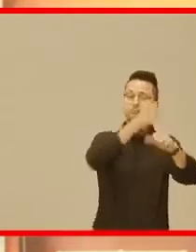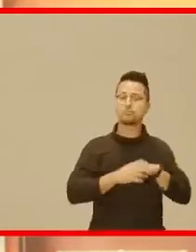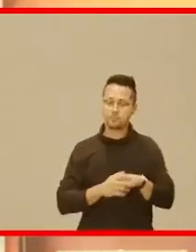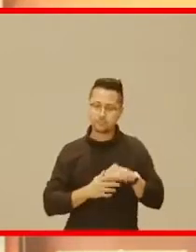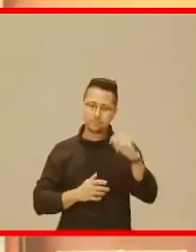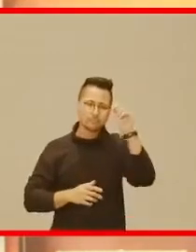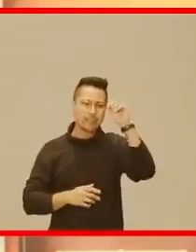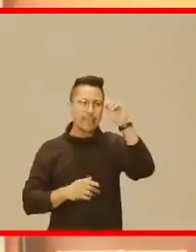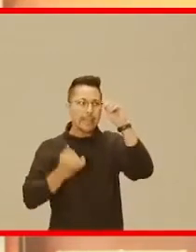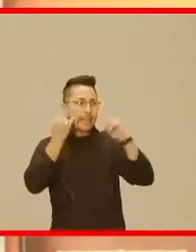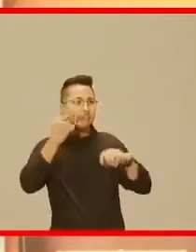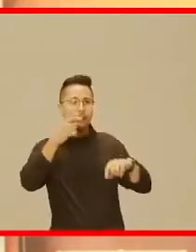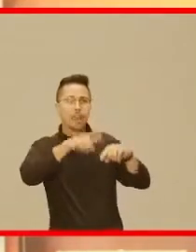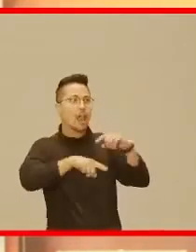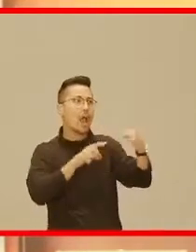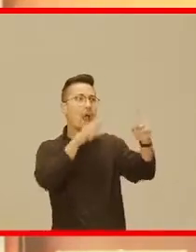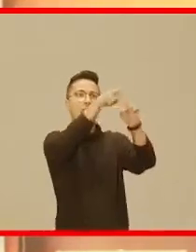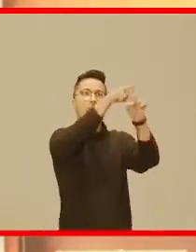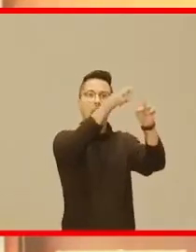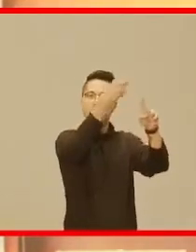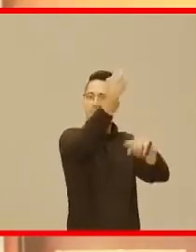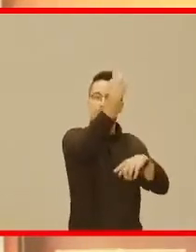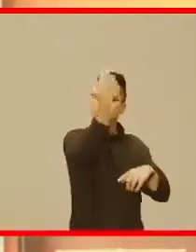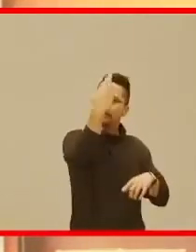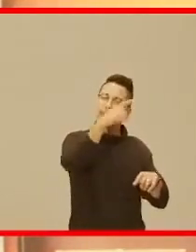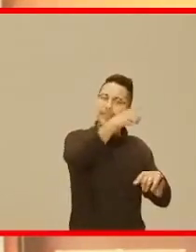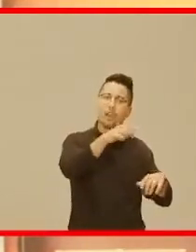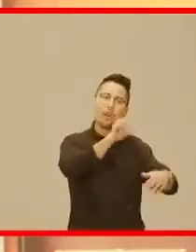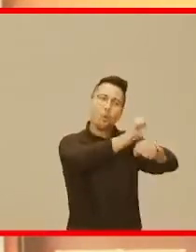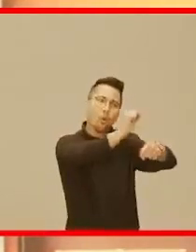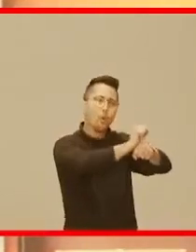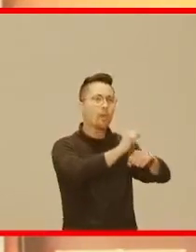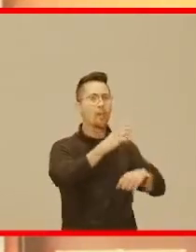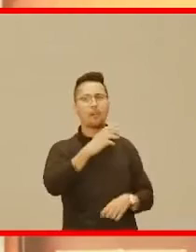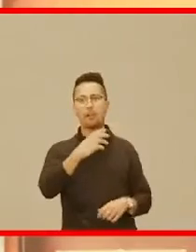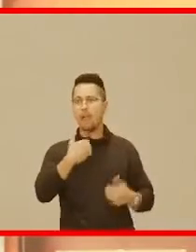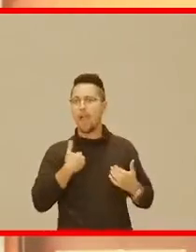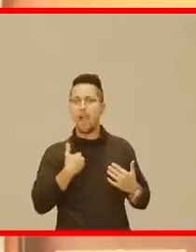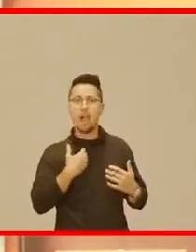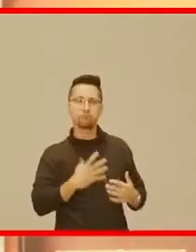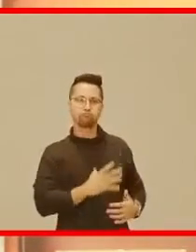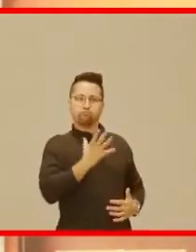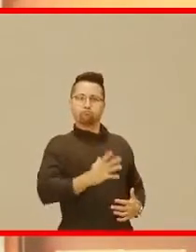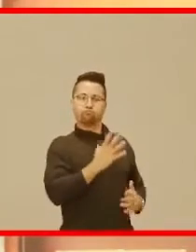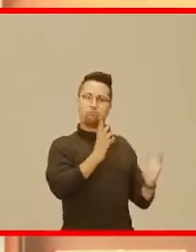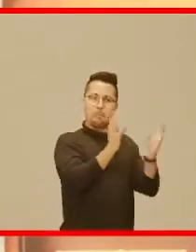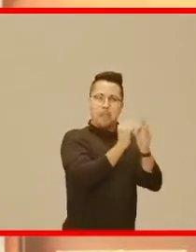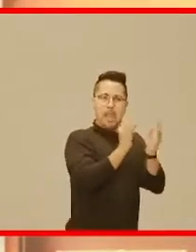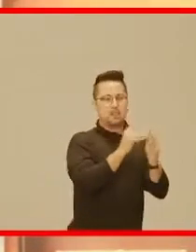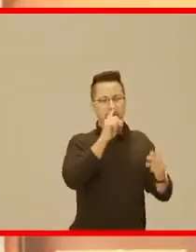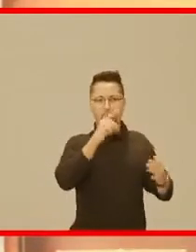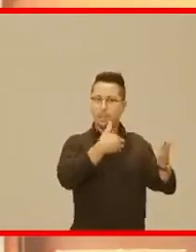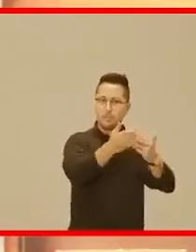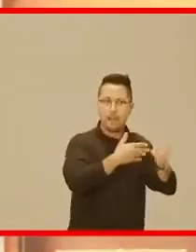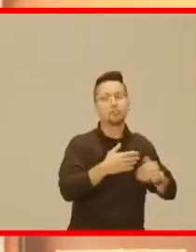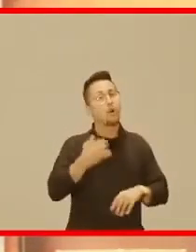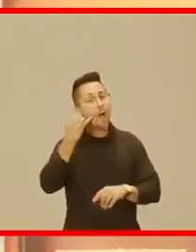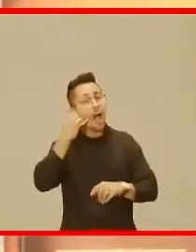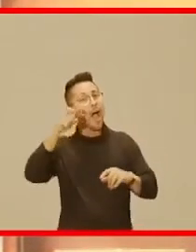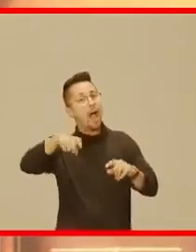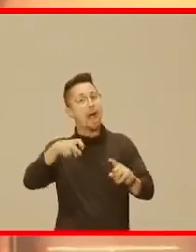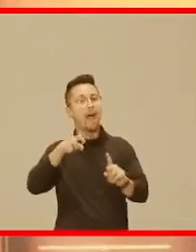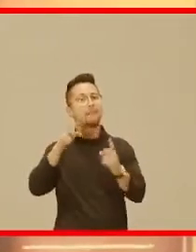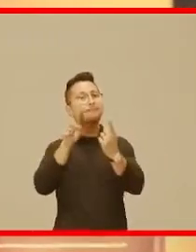can't talk to them because they're on the floor or they're in a commission meeting, you know, it doesn't matter. So to know the legislative aide is hugely